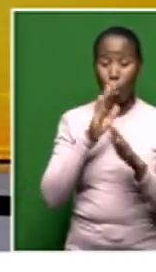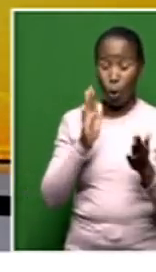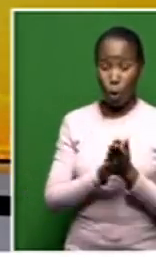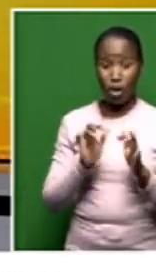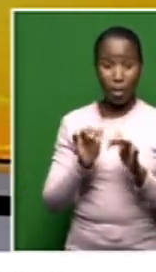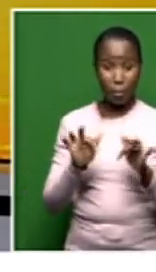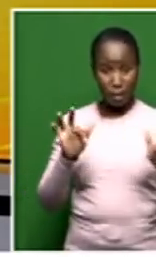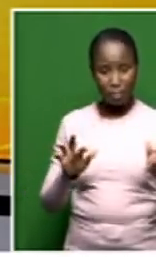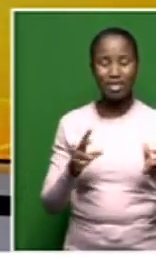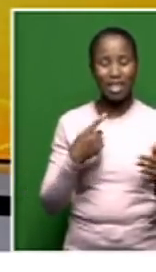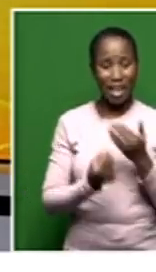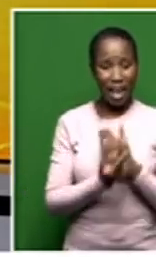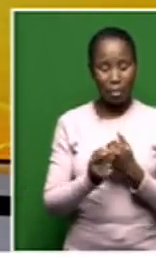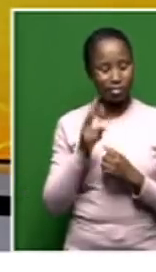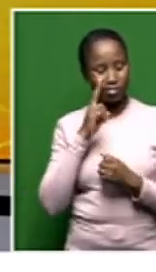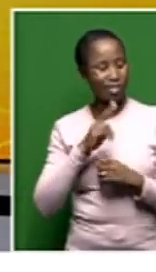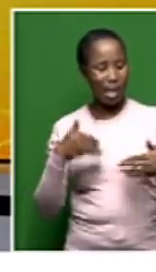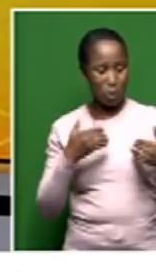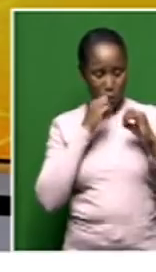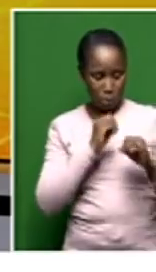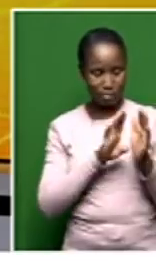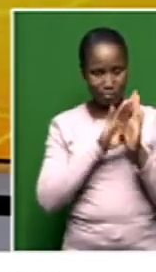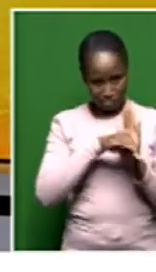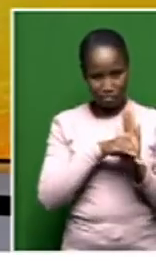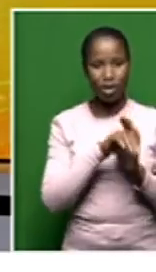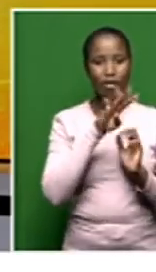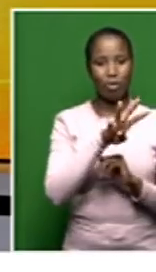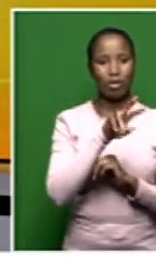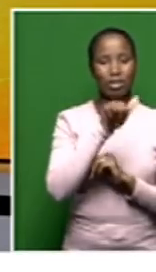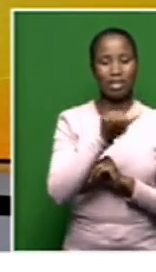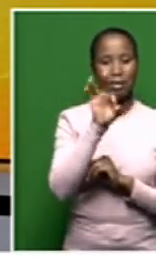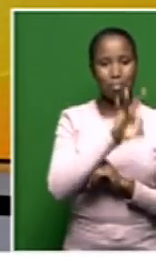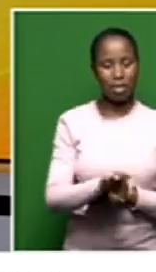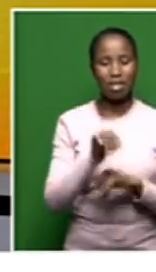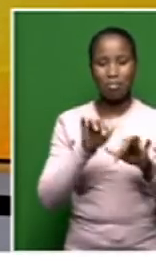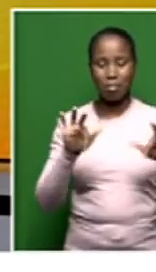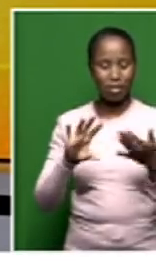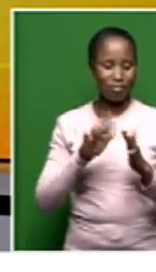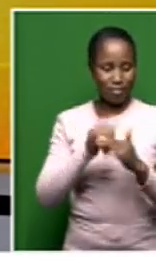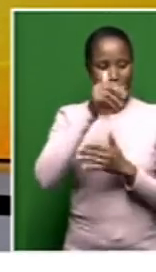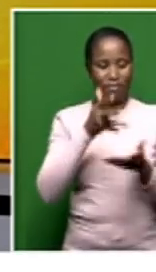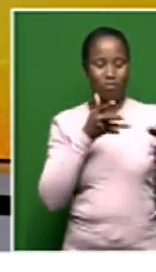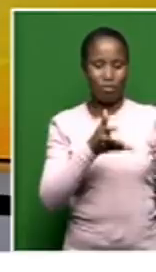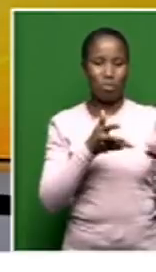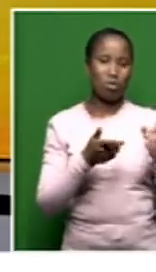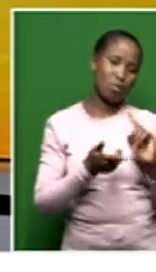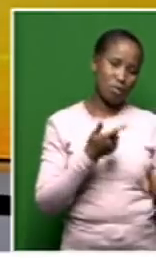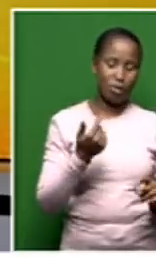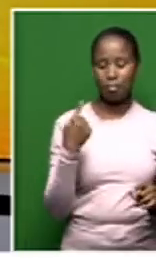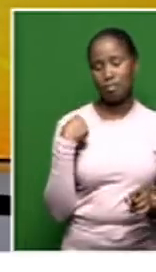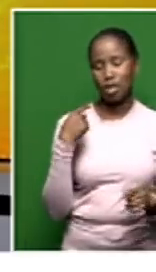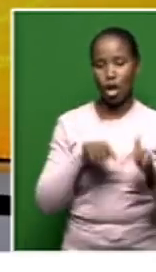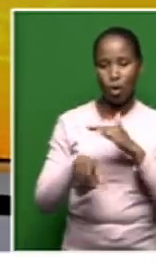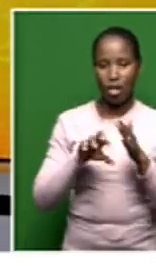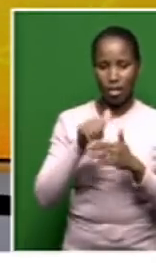party's authority, reducing it to 46% of voter support nationally during the latest local government